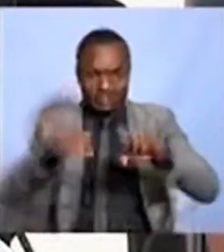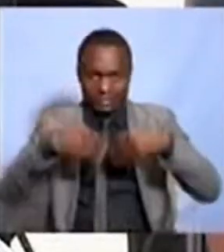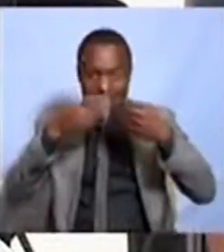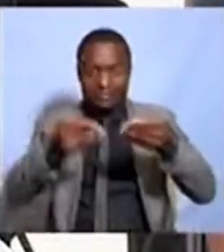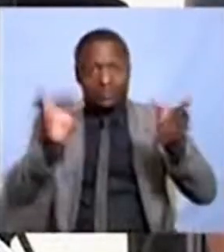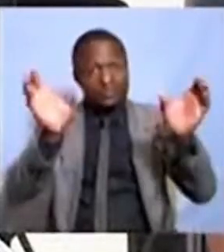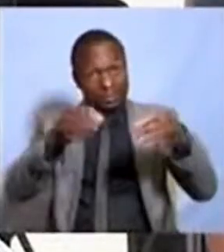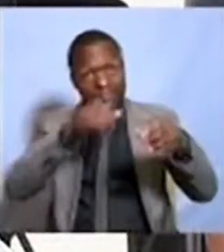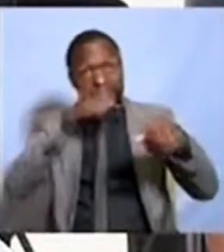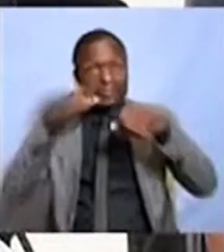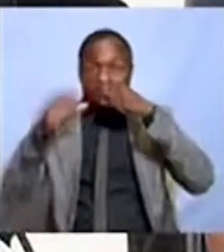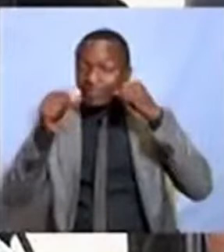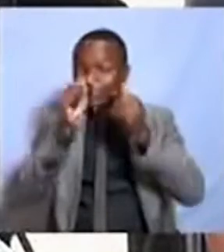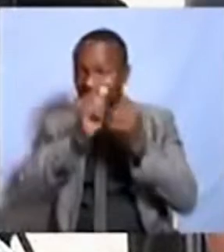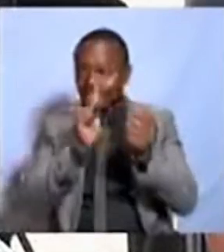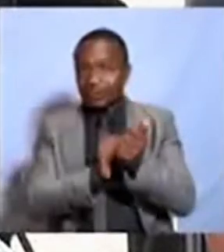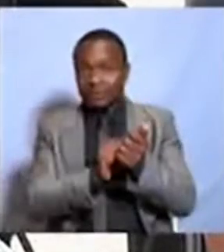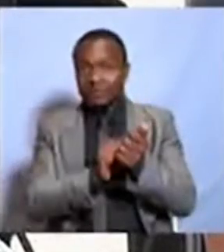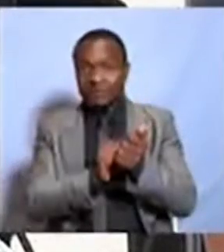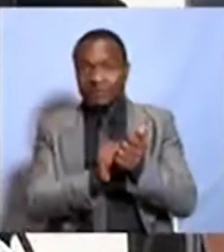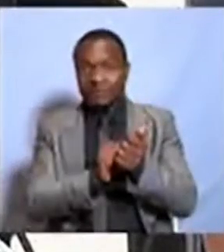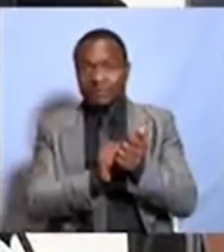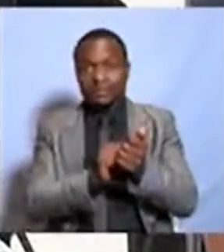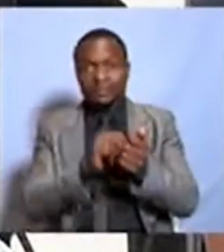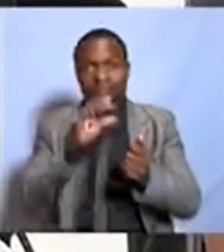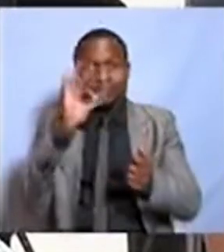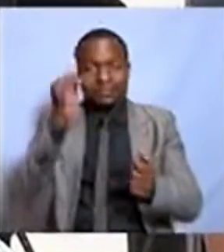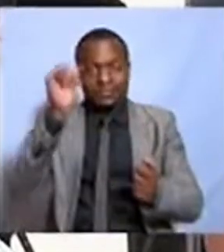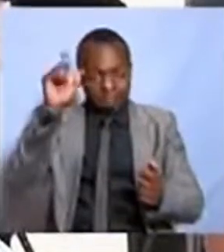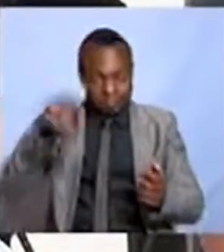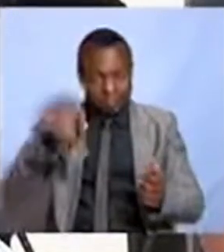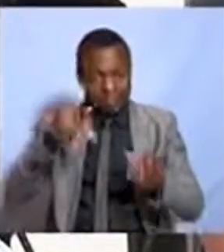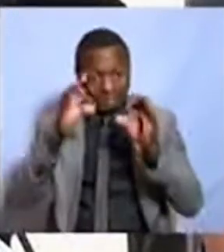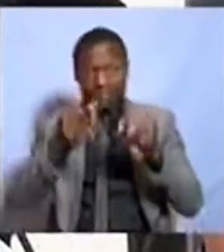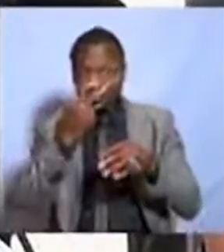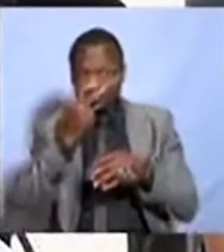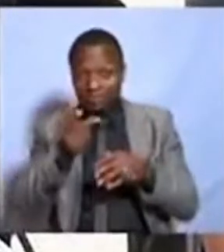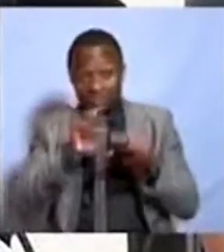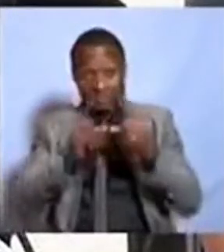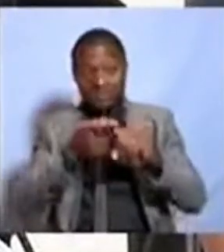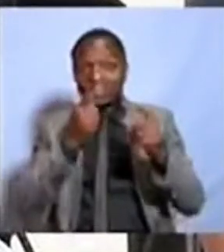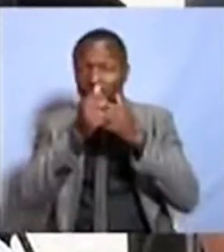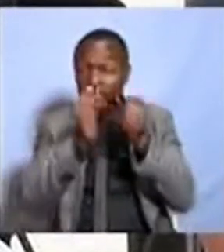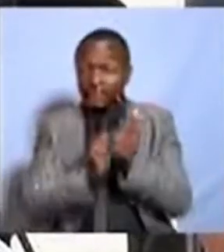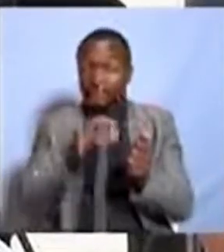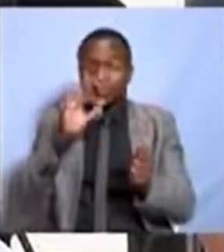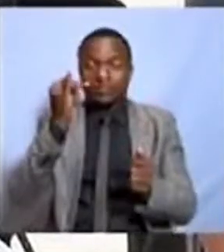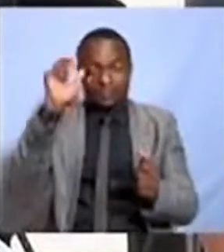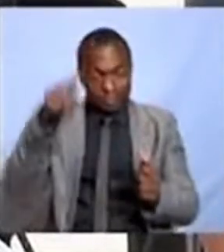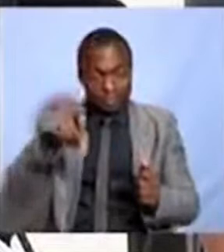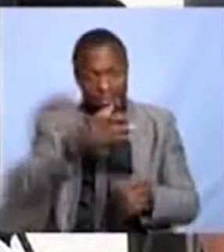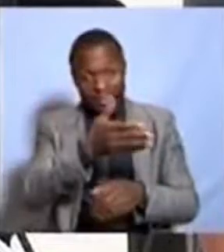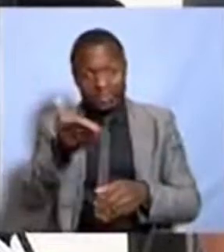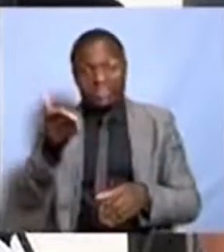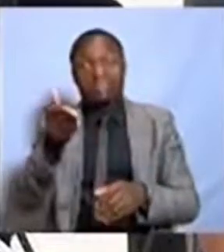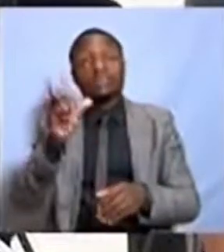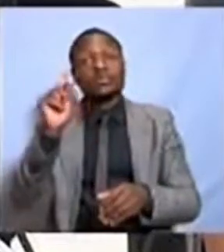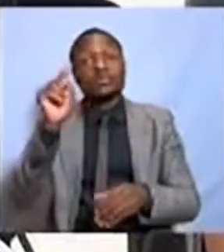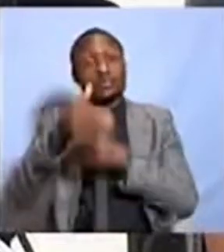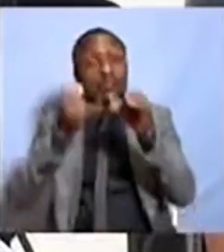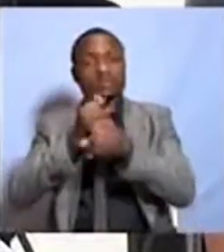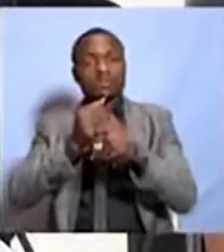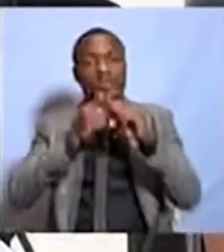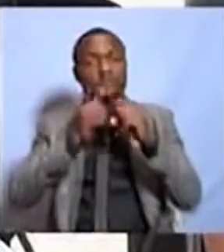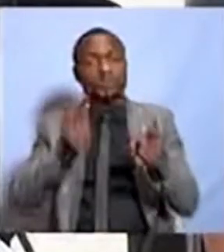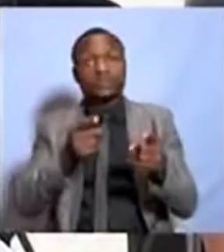Agriculture concerning agroecology and FISP. Because if we're looking at what my colleague said about FISP, it has been running for over 20 years. But have we seen a change?